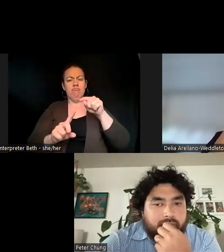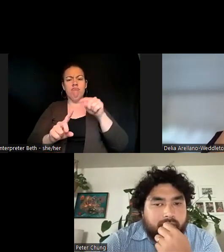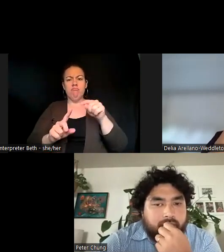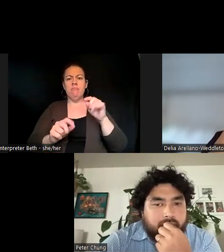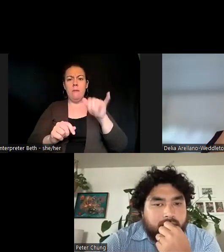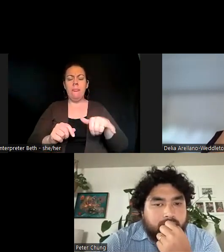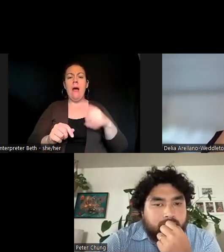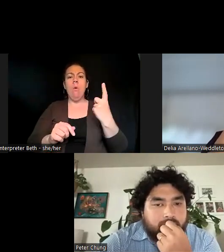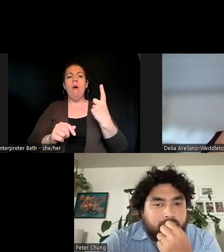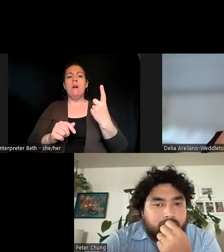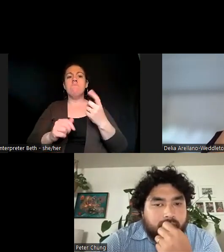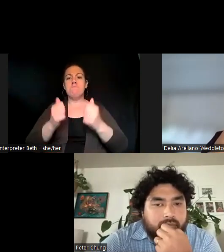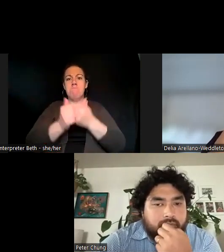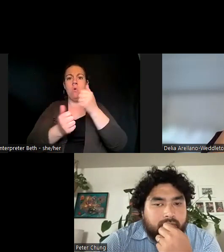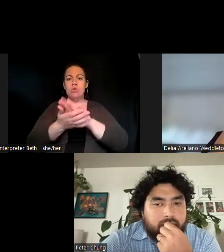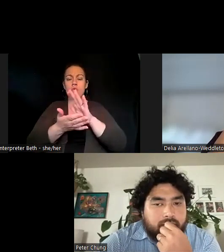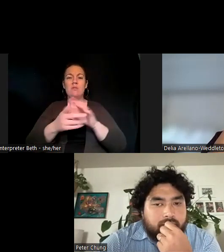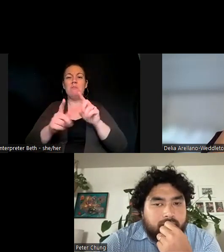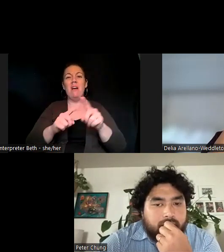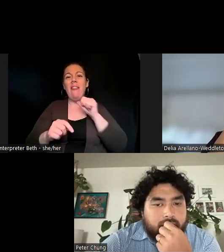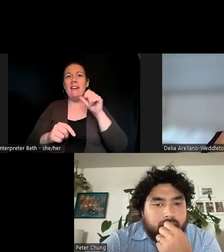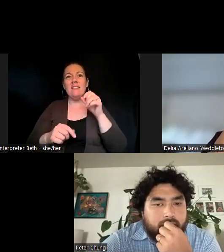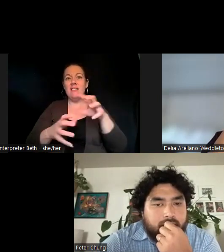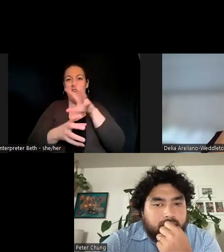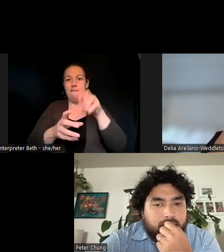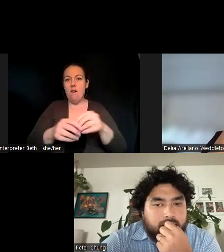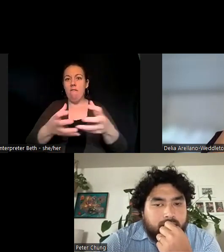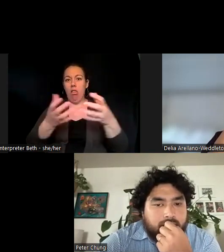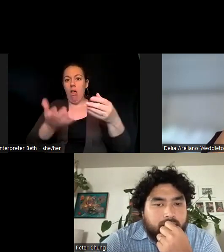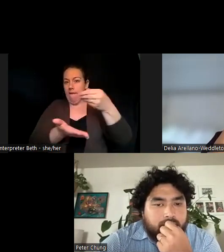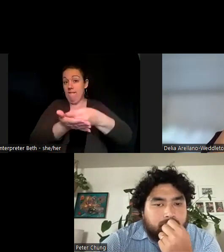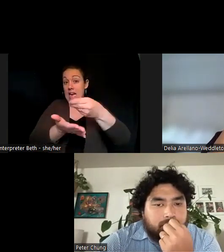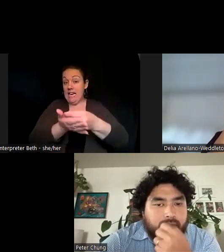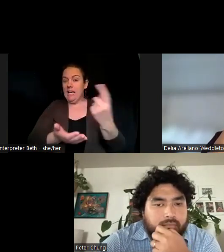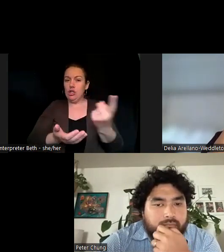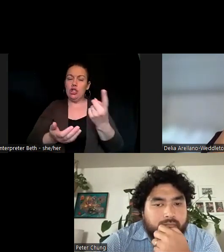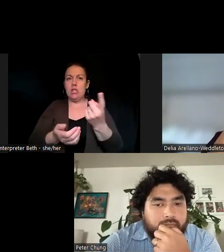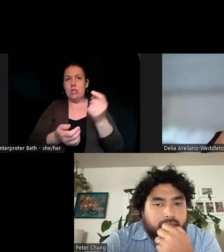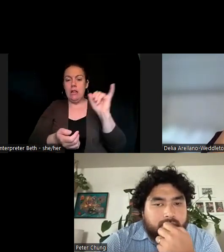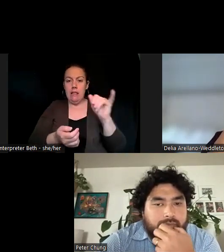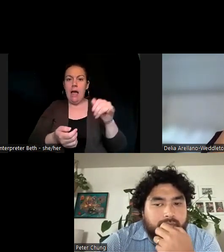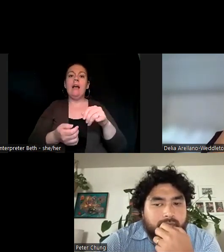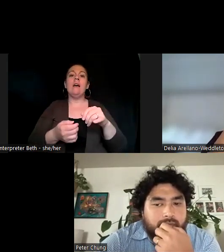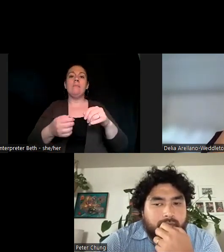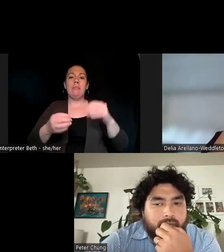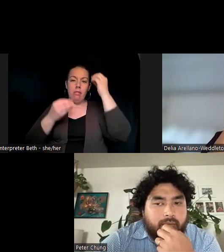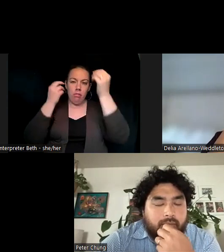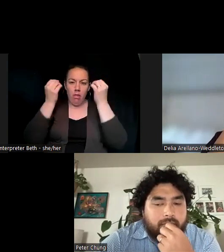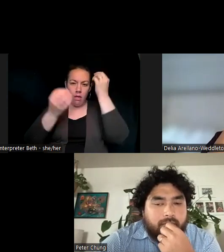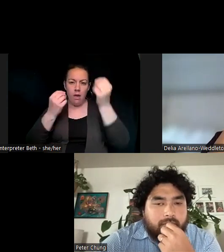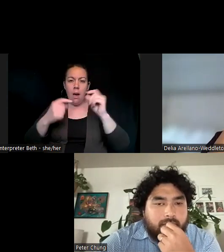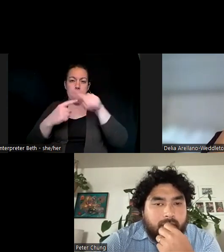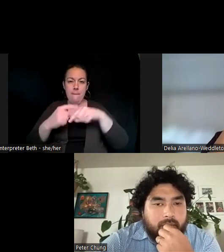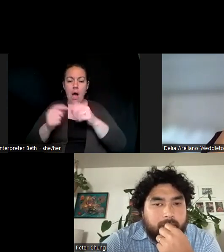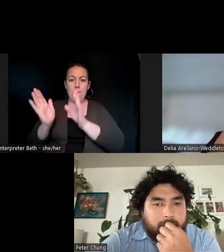this. But again, that's not even something that really involves a lot of funding per se. That's just sort of being intentional and being thoughtful about